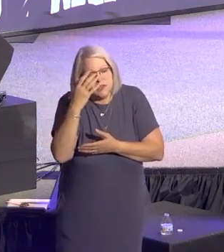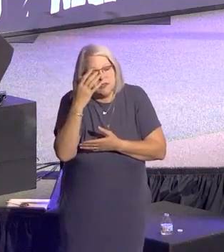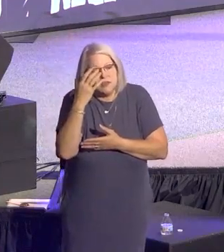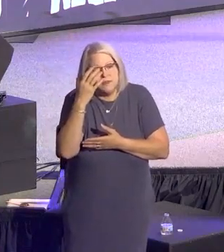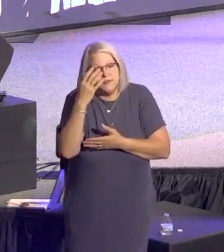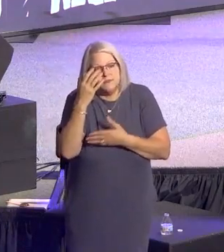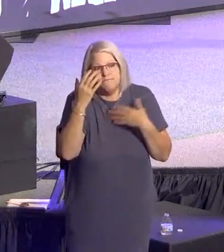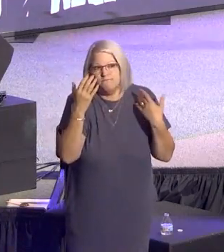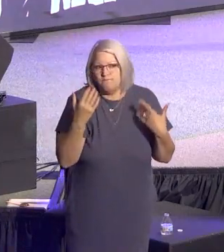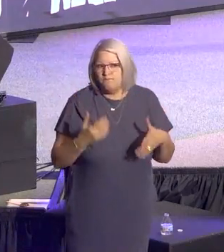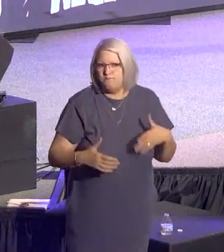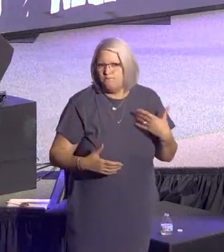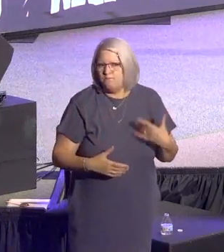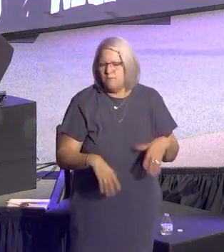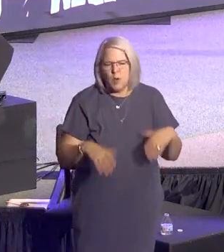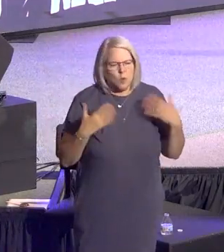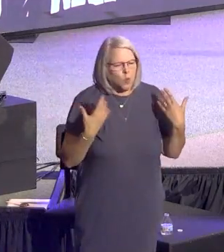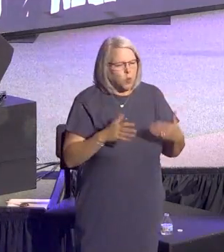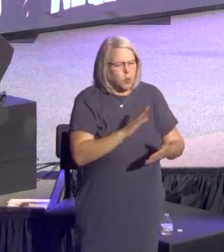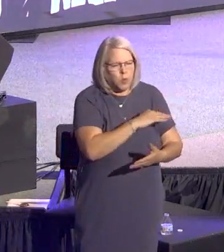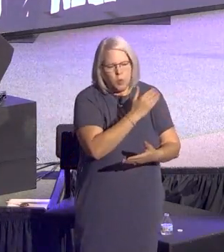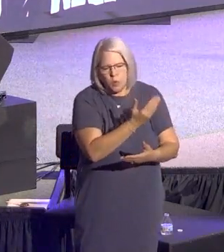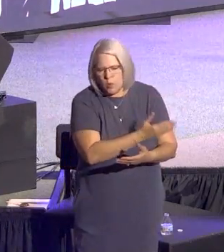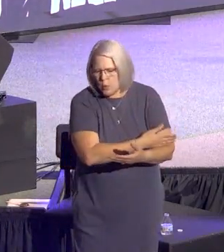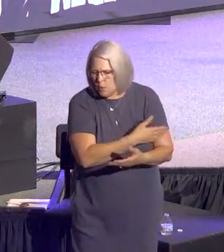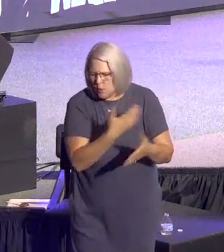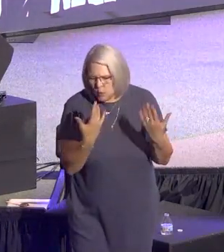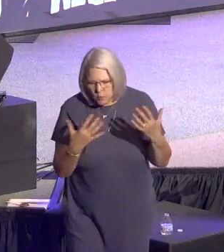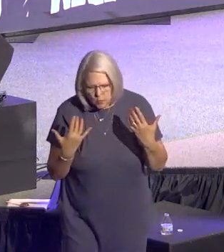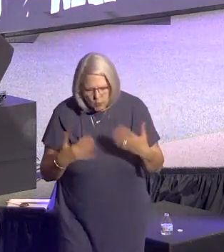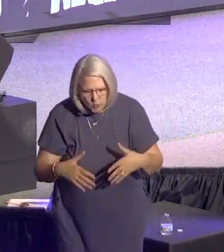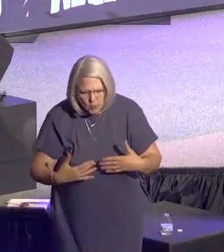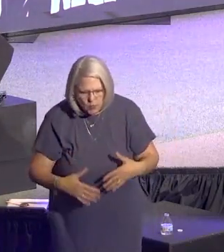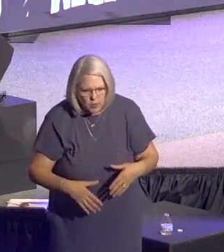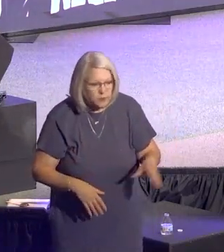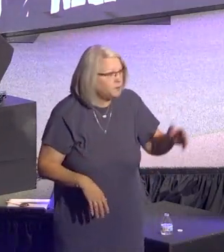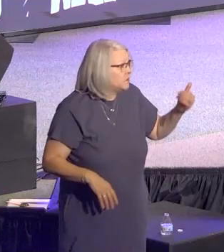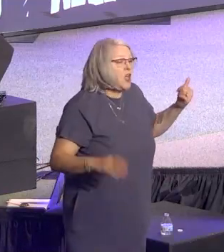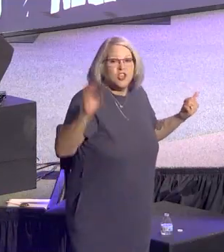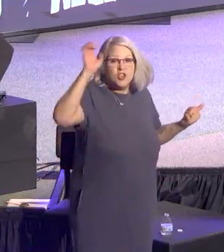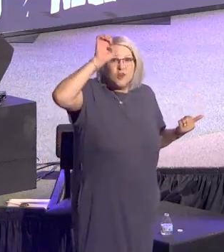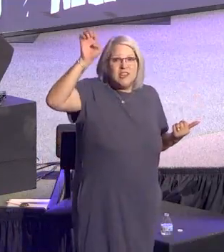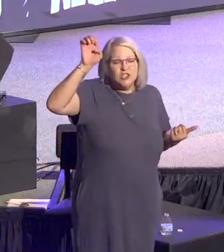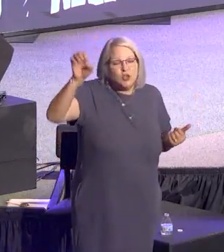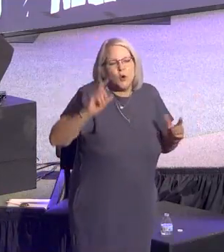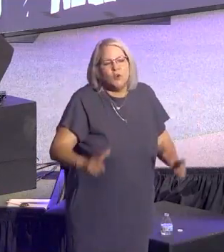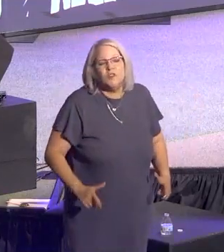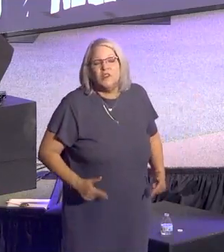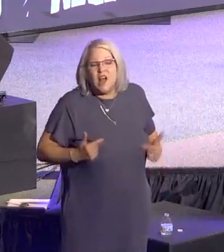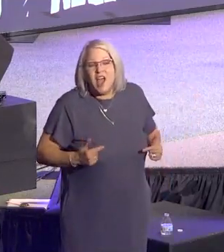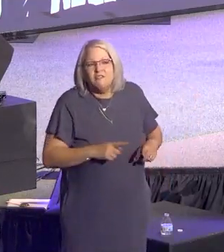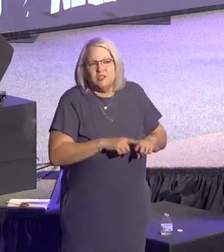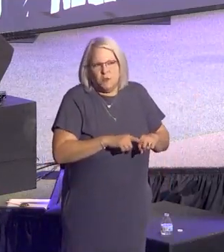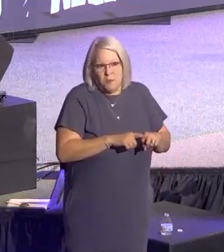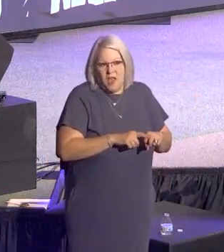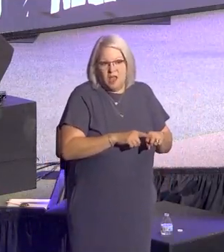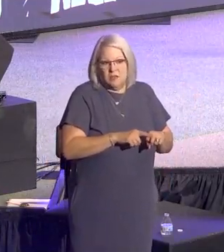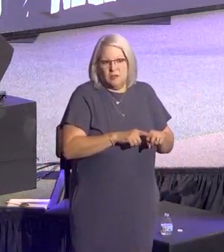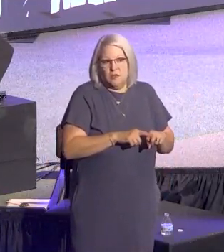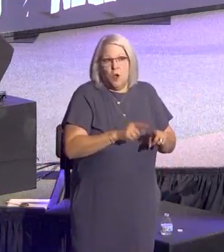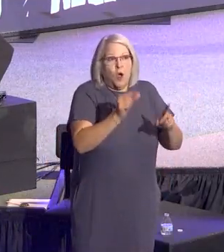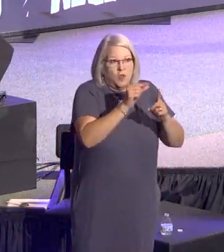God's grace. It is so powerful. Incidentally, your eternal destiny hinges on what this